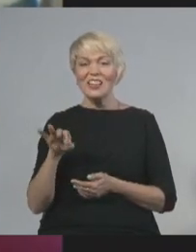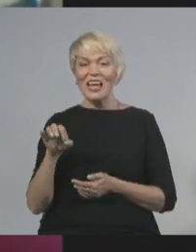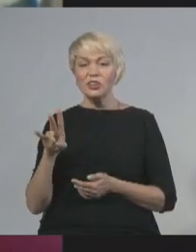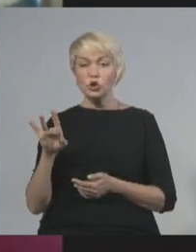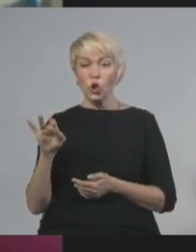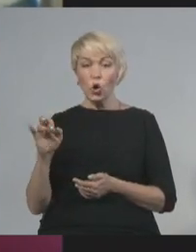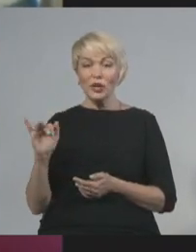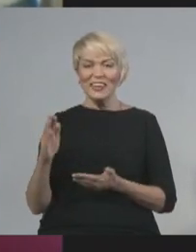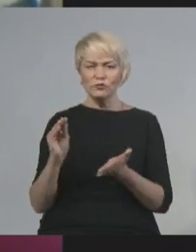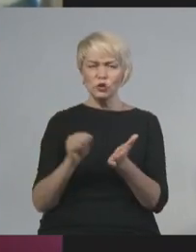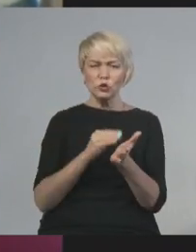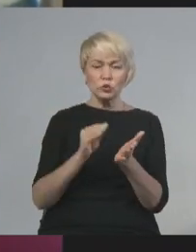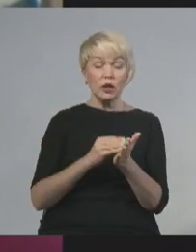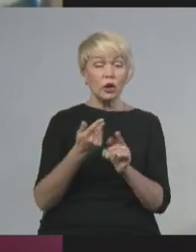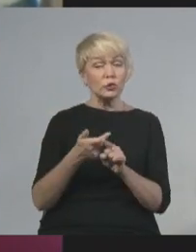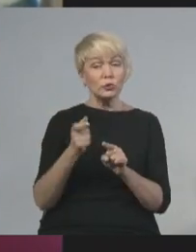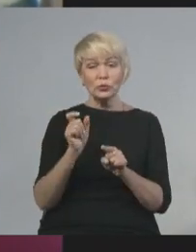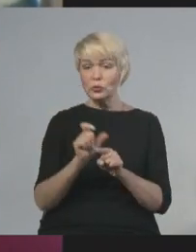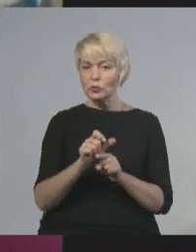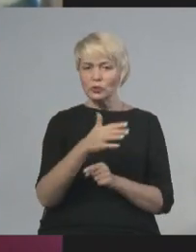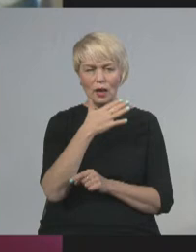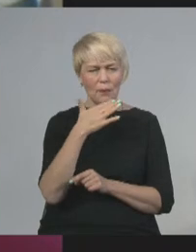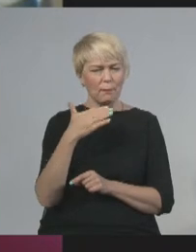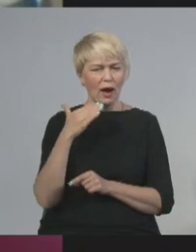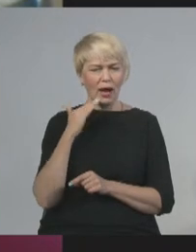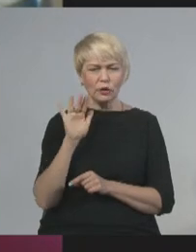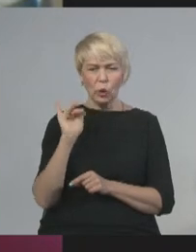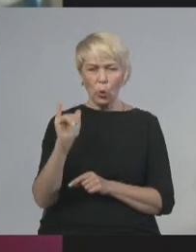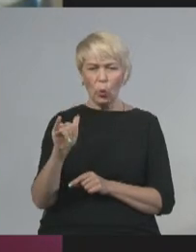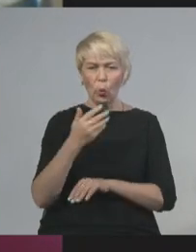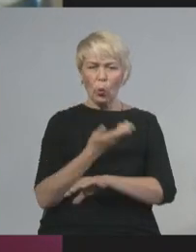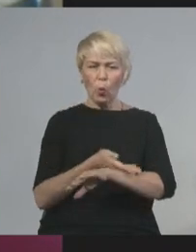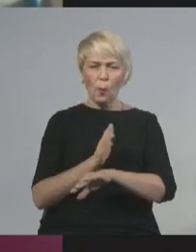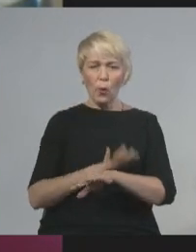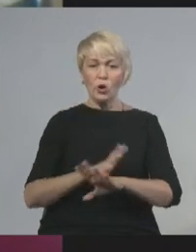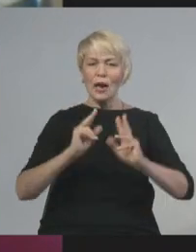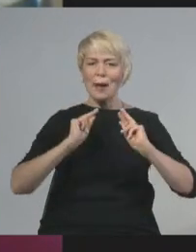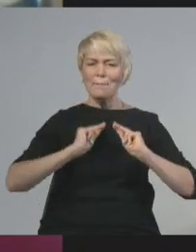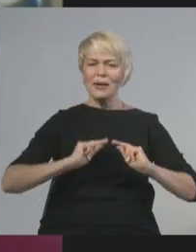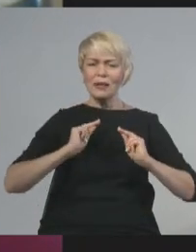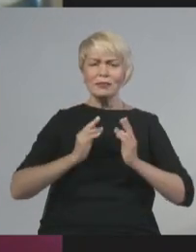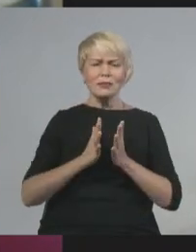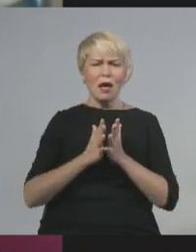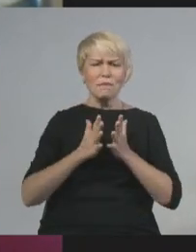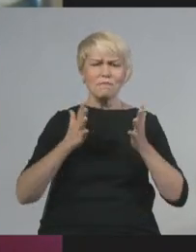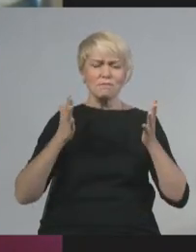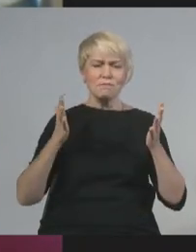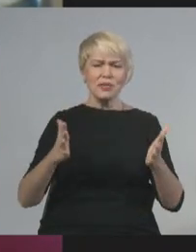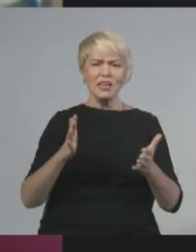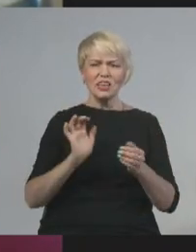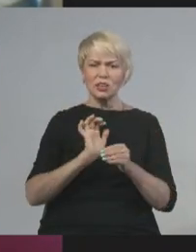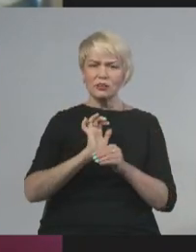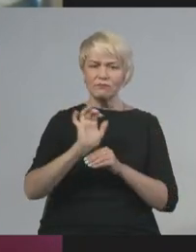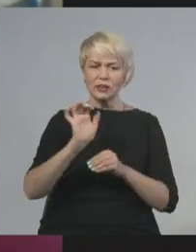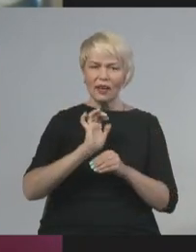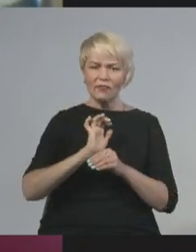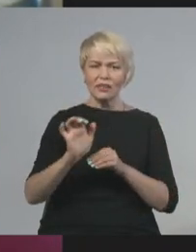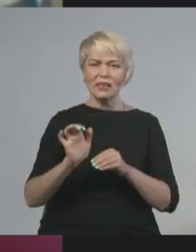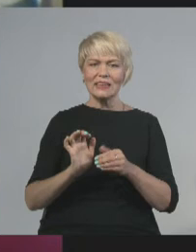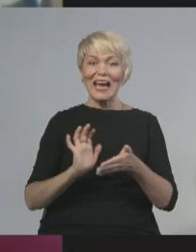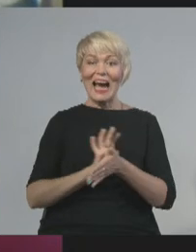unfortunately also working for big media outlets uh like gaza tavi barca which is our main liberal